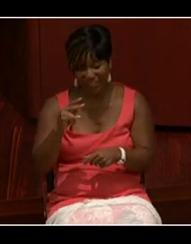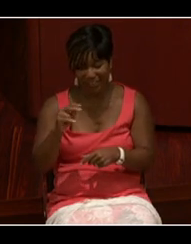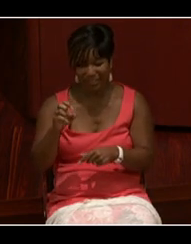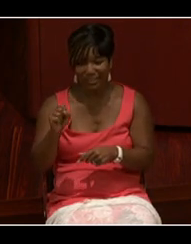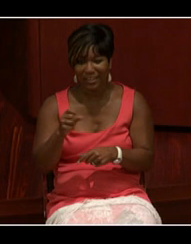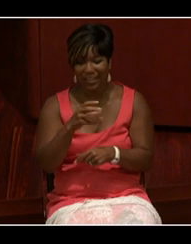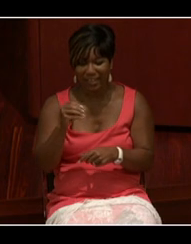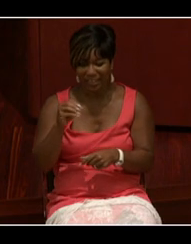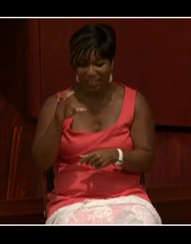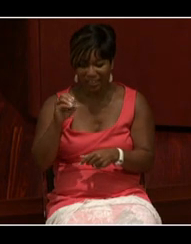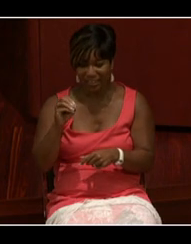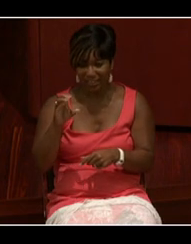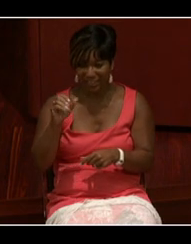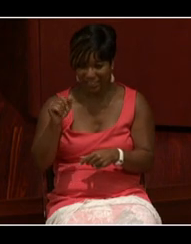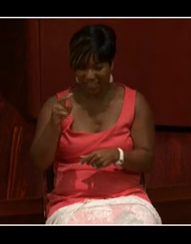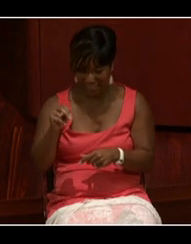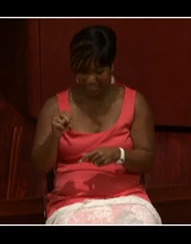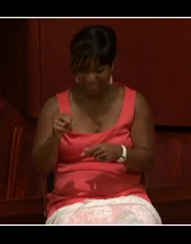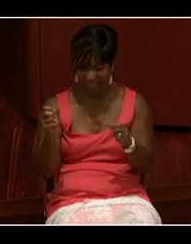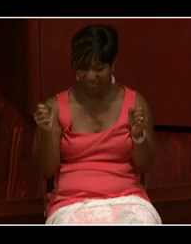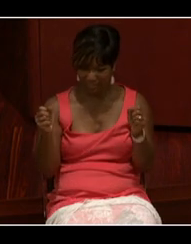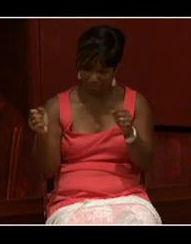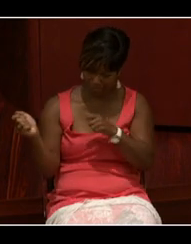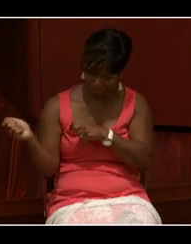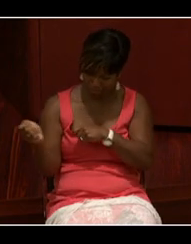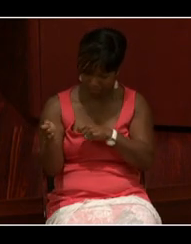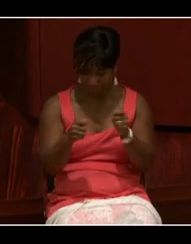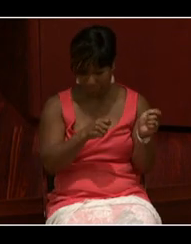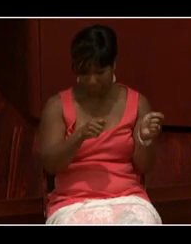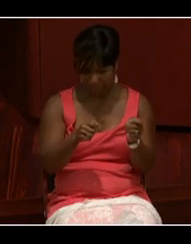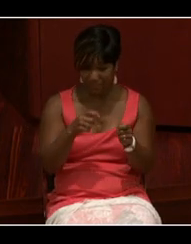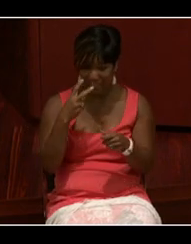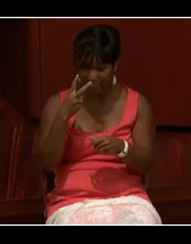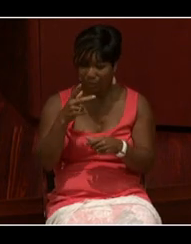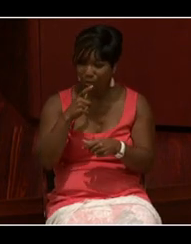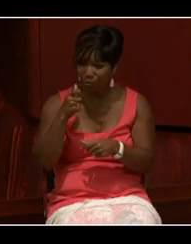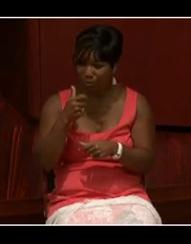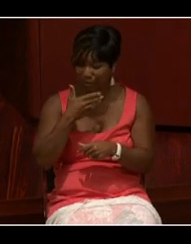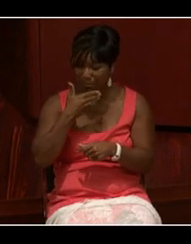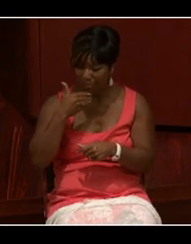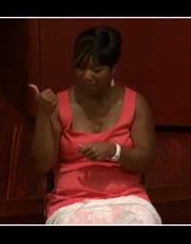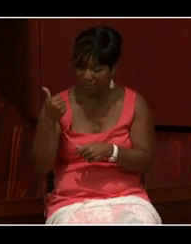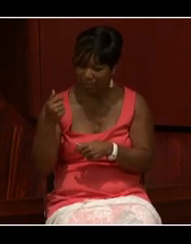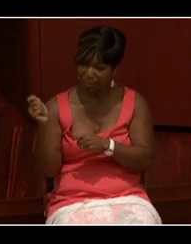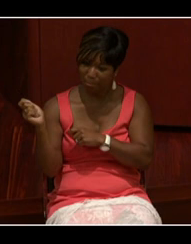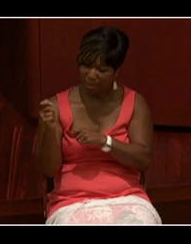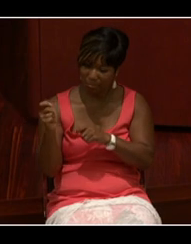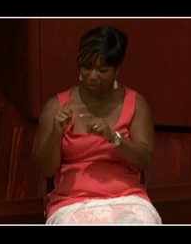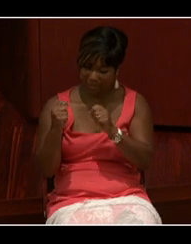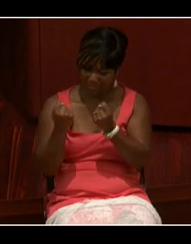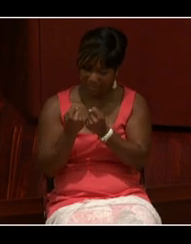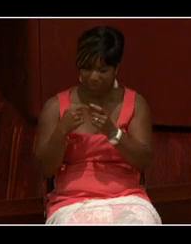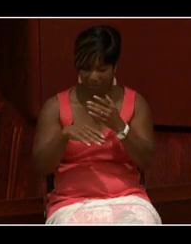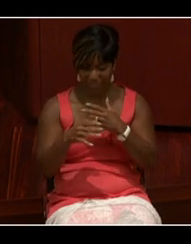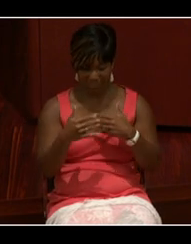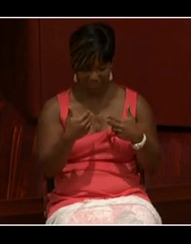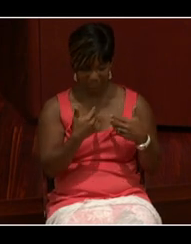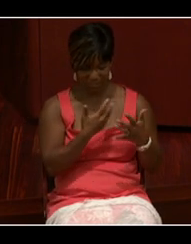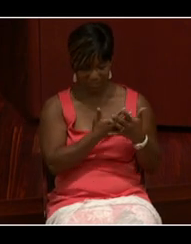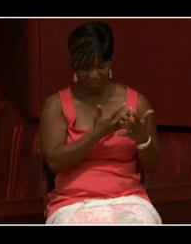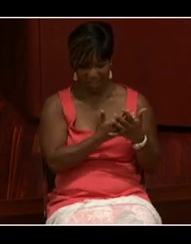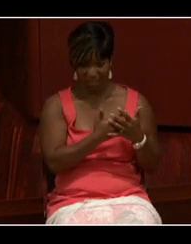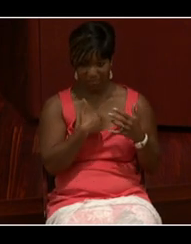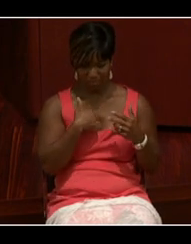cocaines squared off in an annual contest to determine the best baseball-playing dope violators in the institute. Obviously, you had a